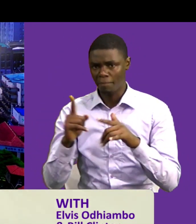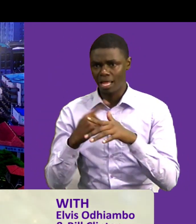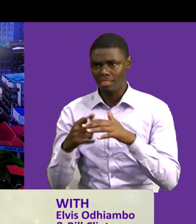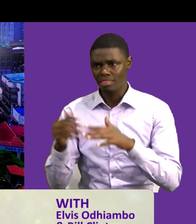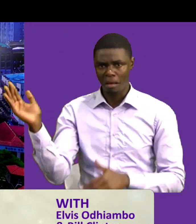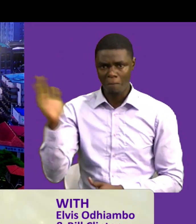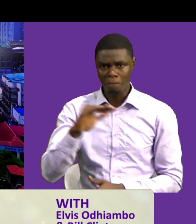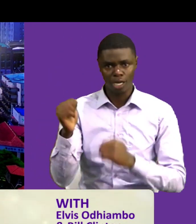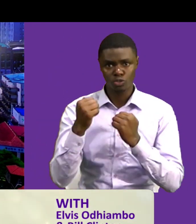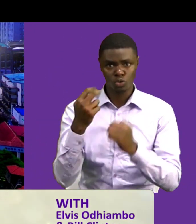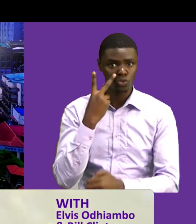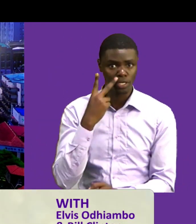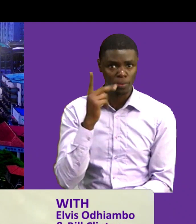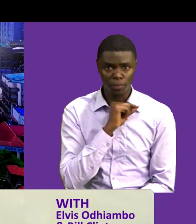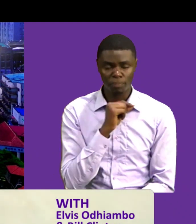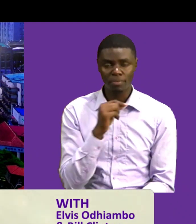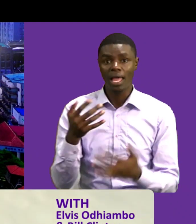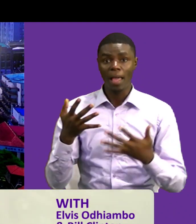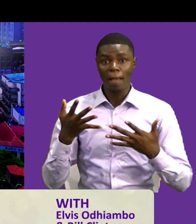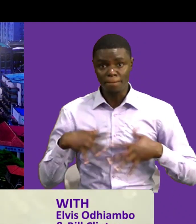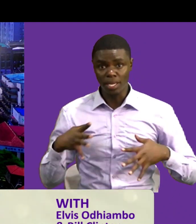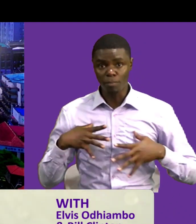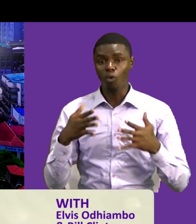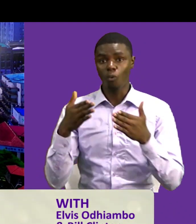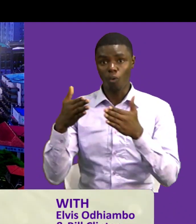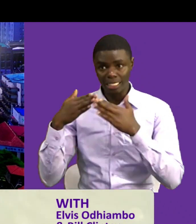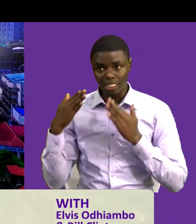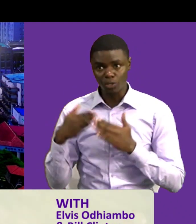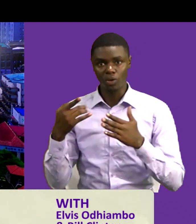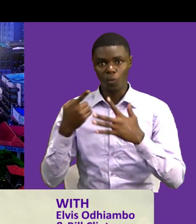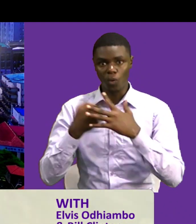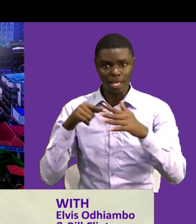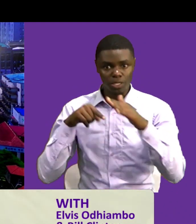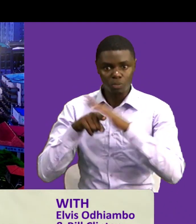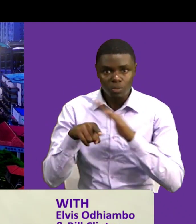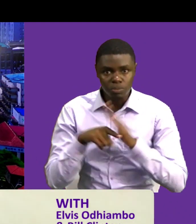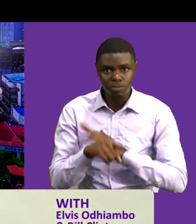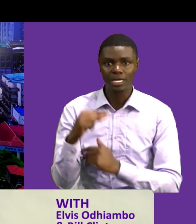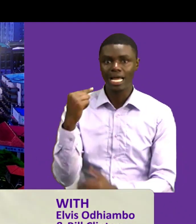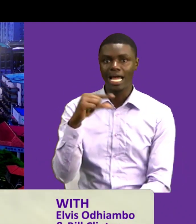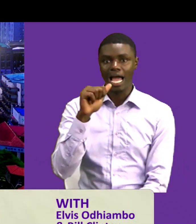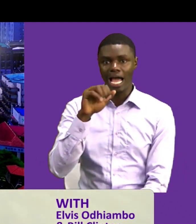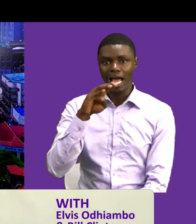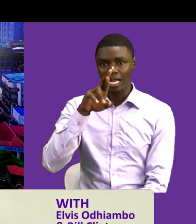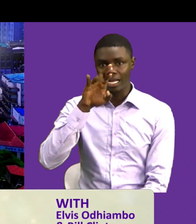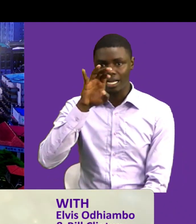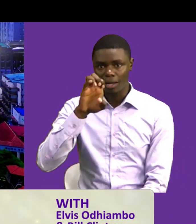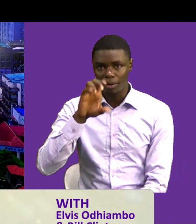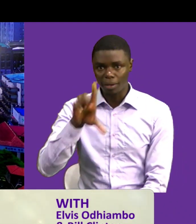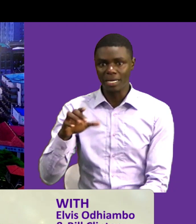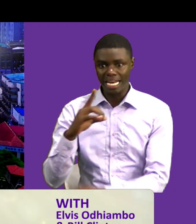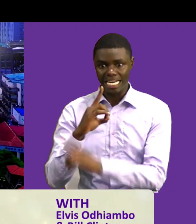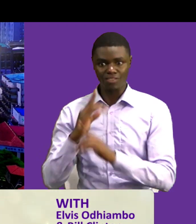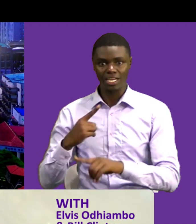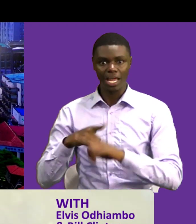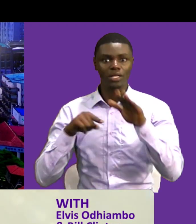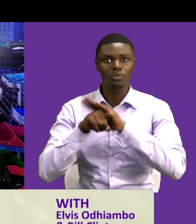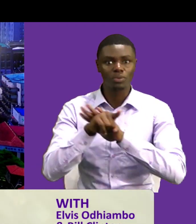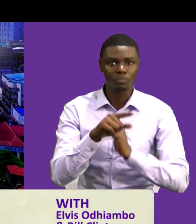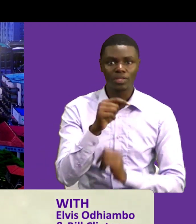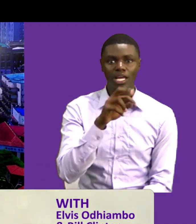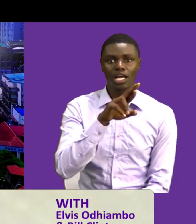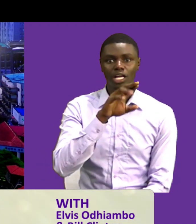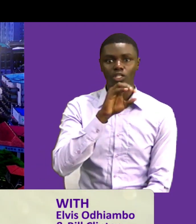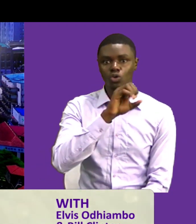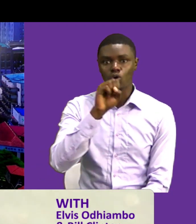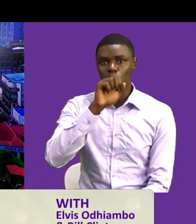back strong. You see, everyone now at Arsenal has started scoring goals. Gabriel Magalhaes is a defender, but he's scoring. See, Trossard